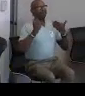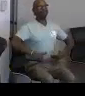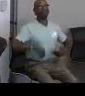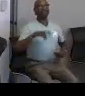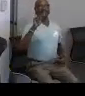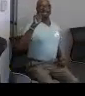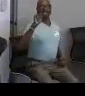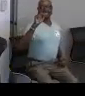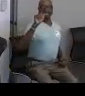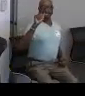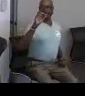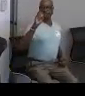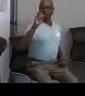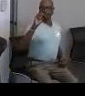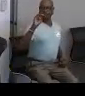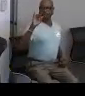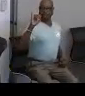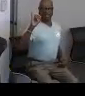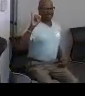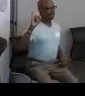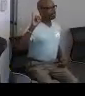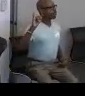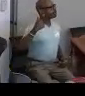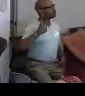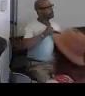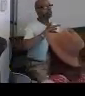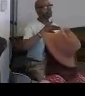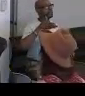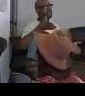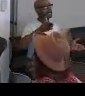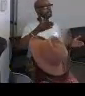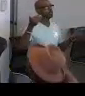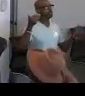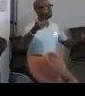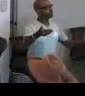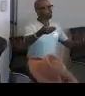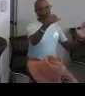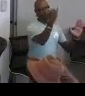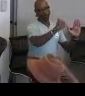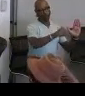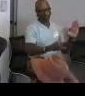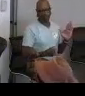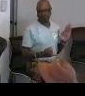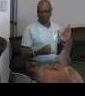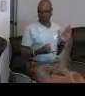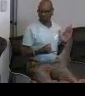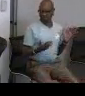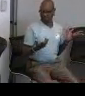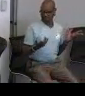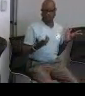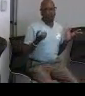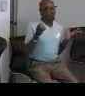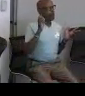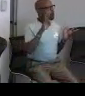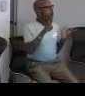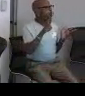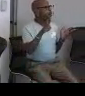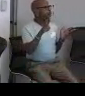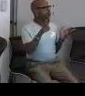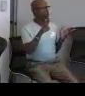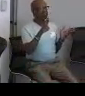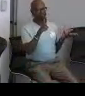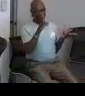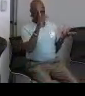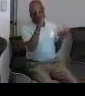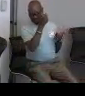think that we are going to let you keep drawing quietly if you'd like to. Otherwise, you may put your